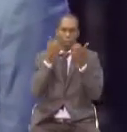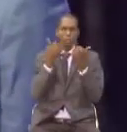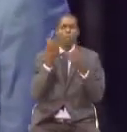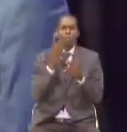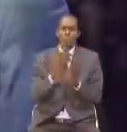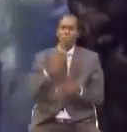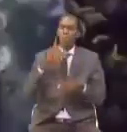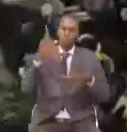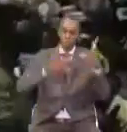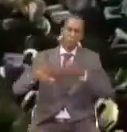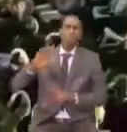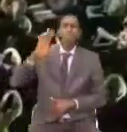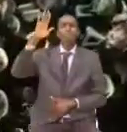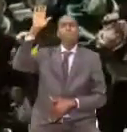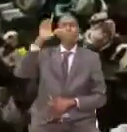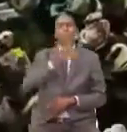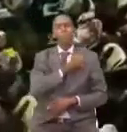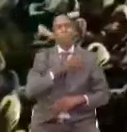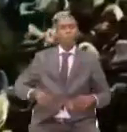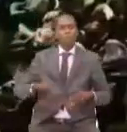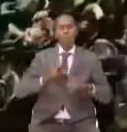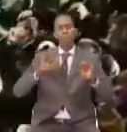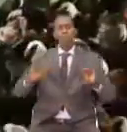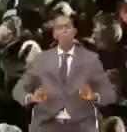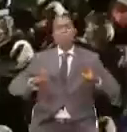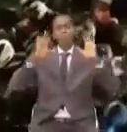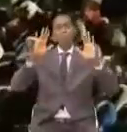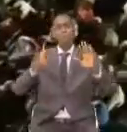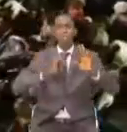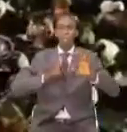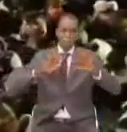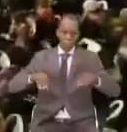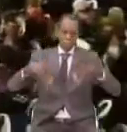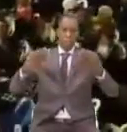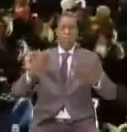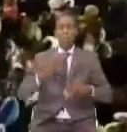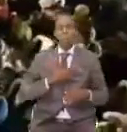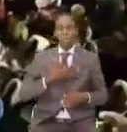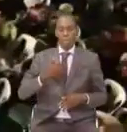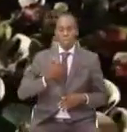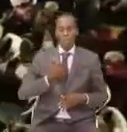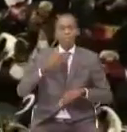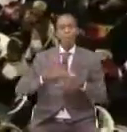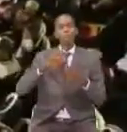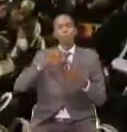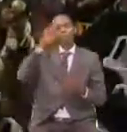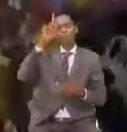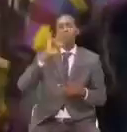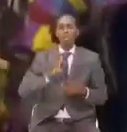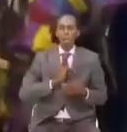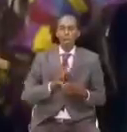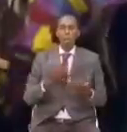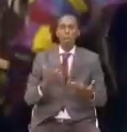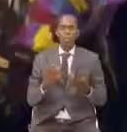I surrender. I surrender. I give myself unto you. I want to have your